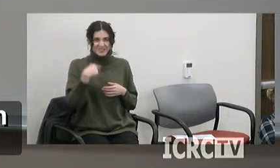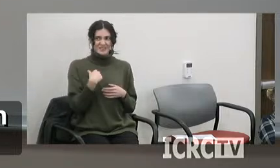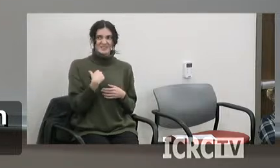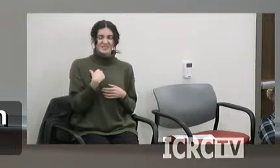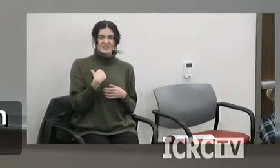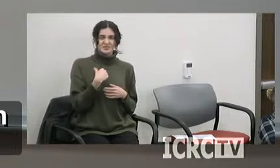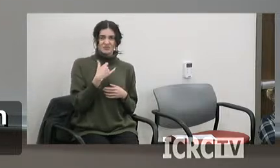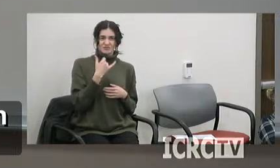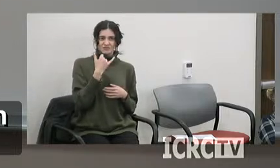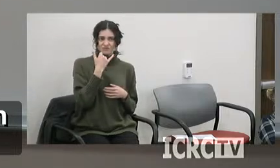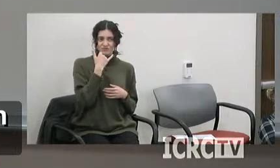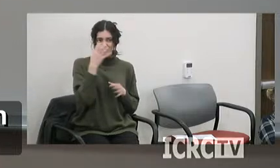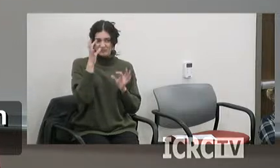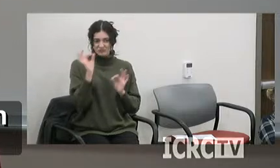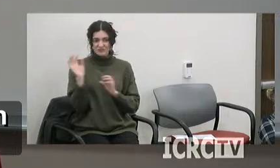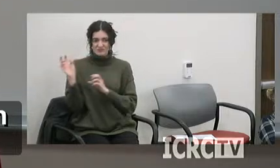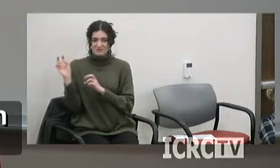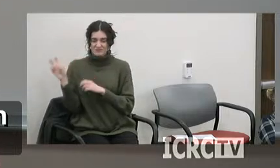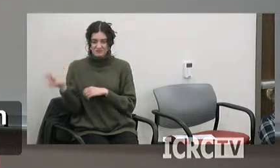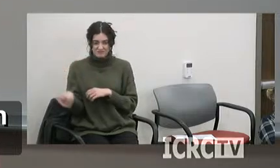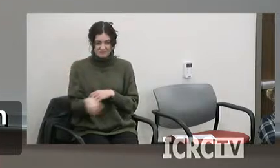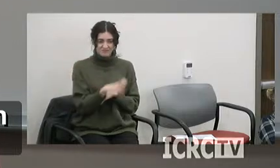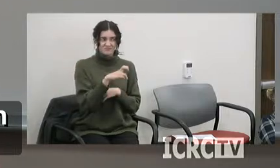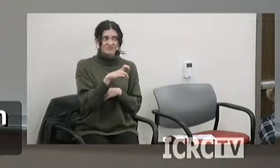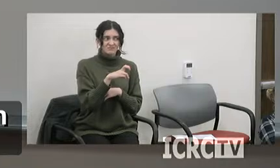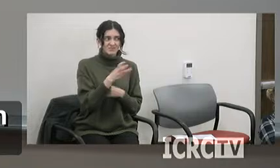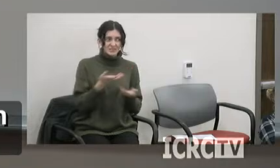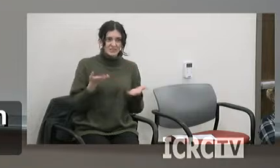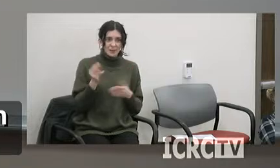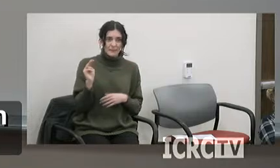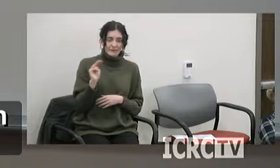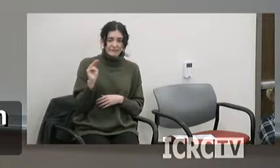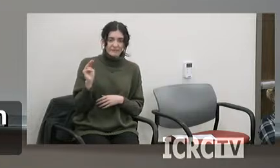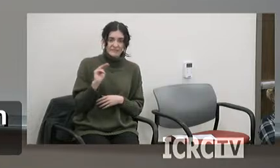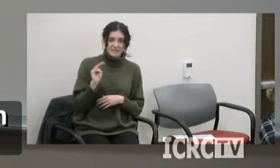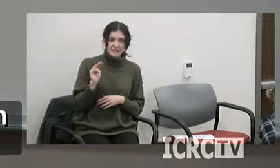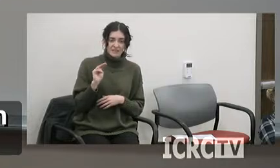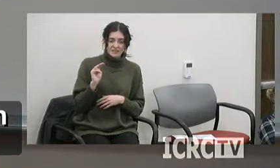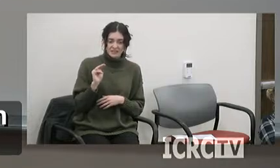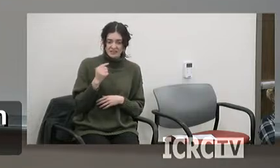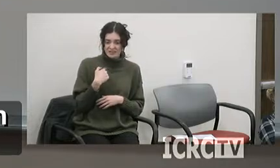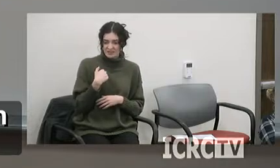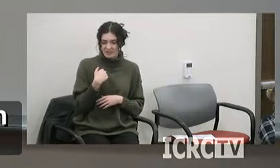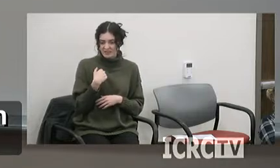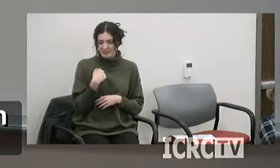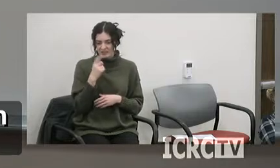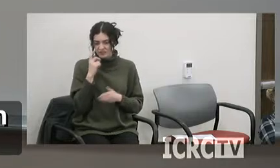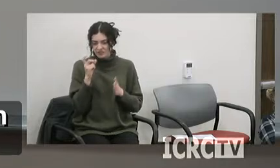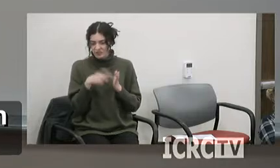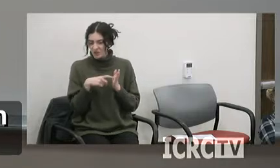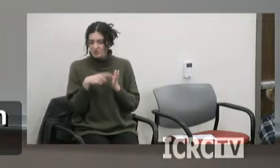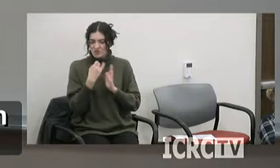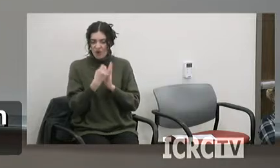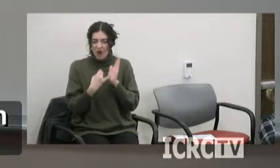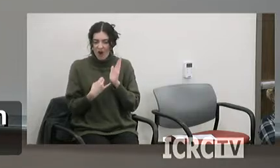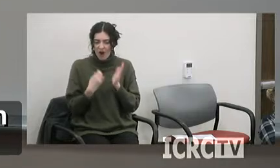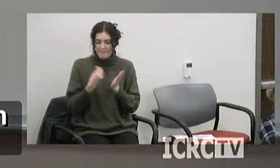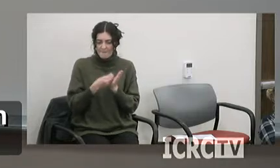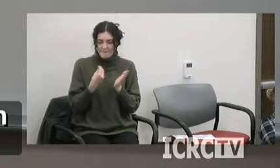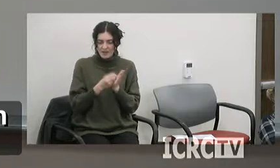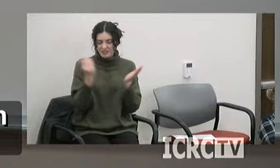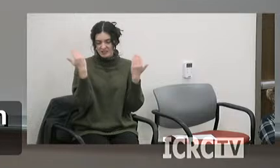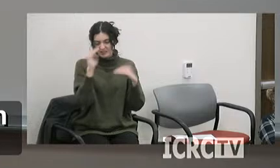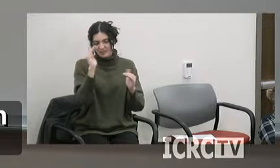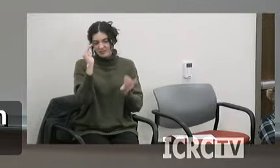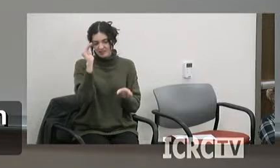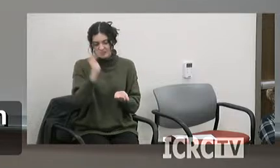wrong choice in leaving CPS to come to Milford? When I look at these cuts, because these are